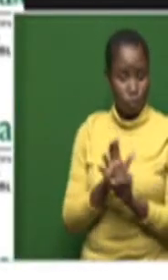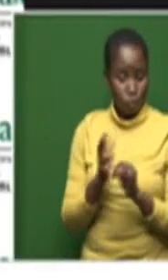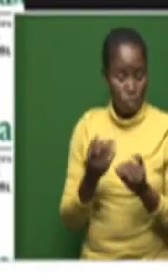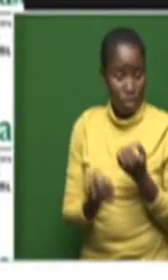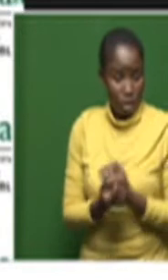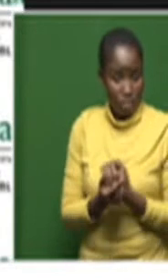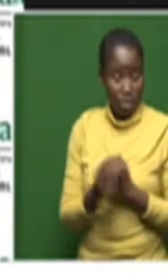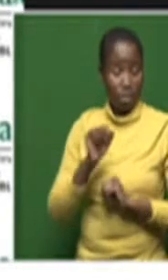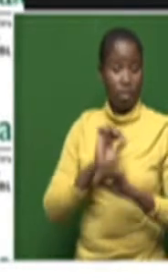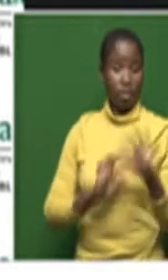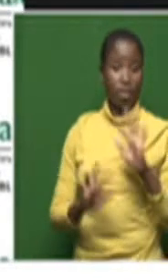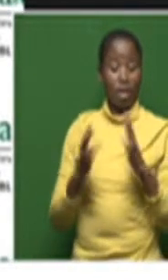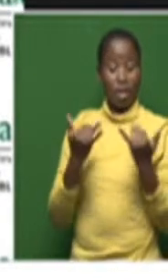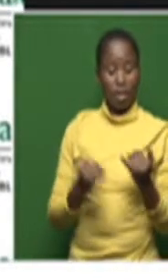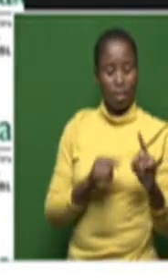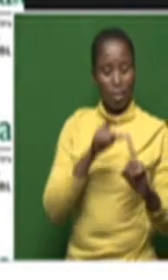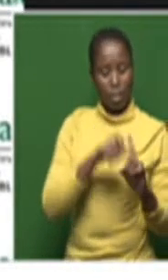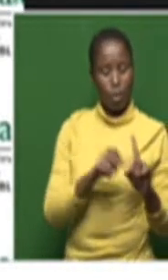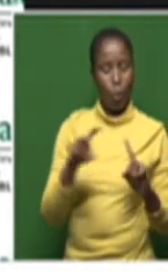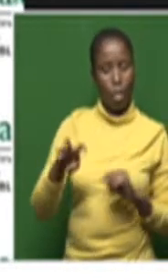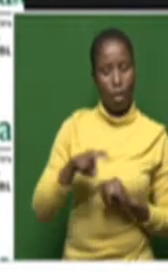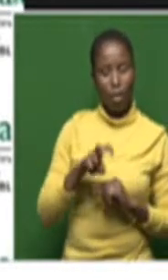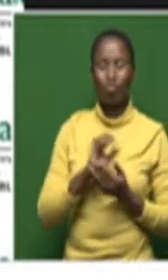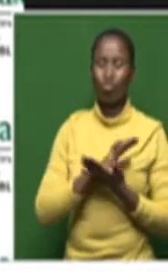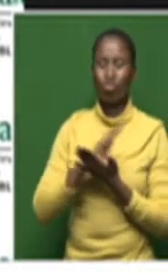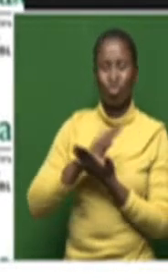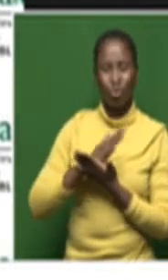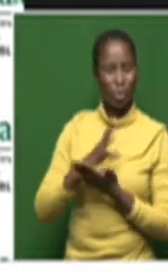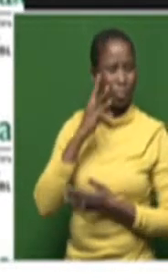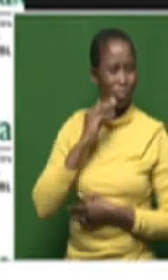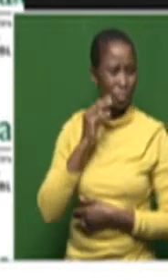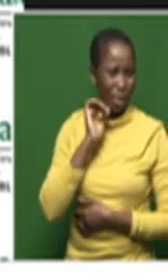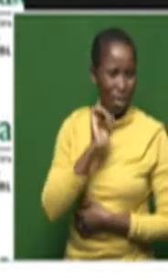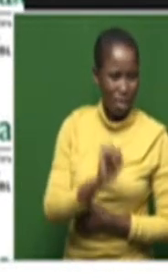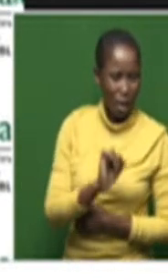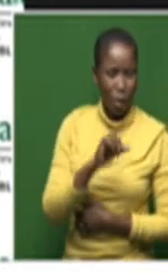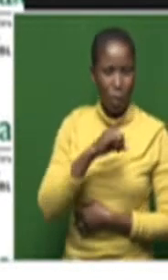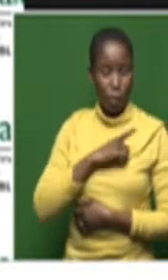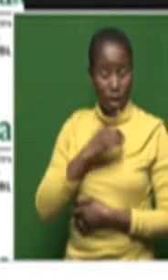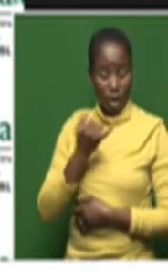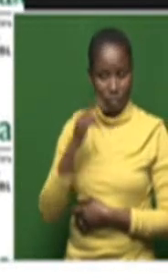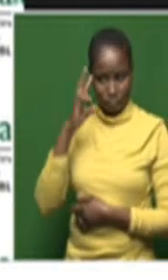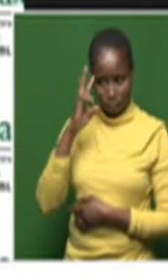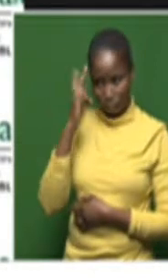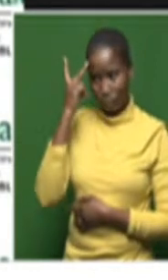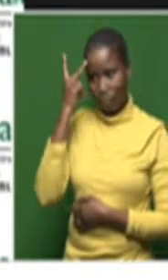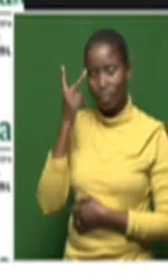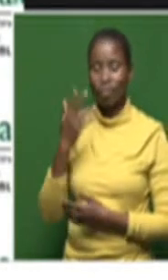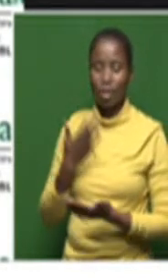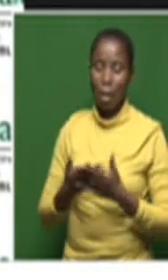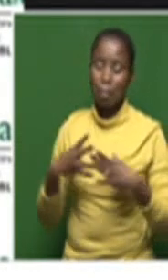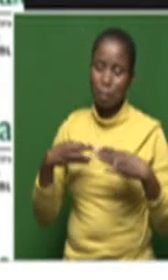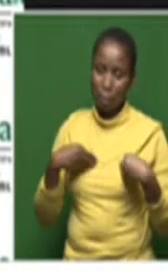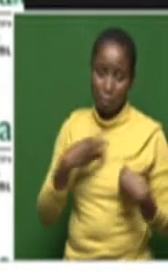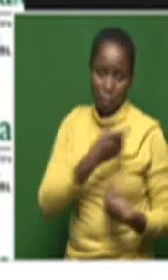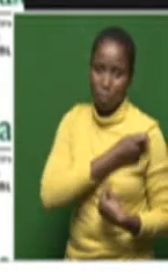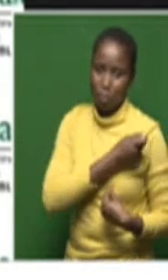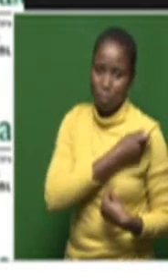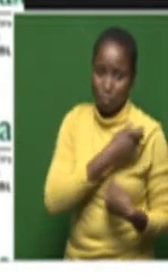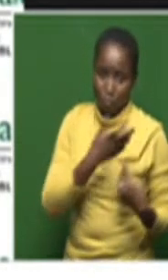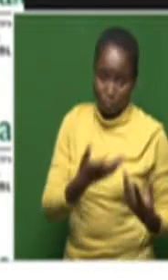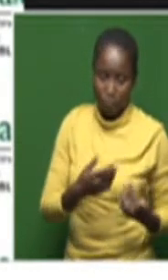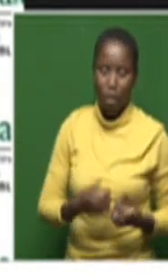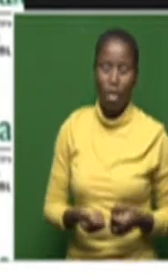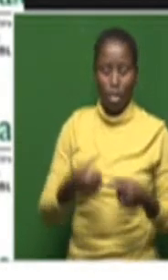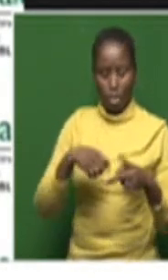us what is the sudden change of heart to now take the vaccine. We also then